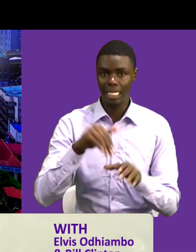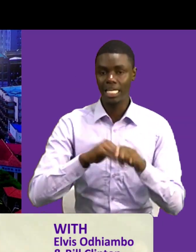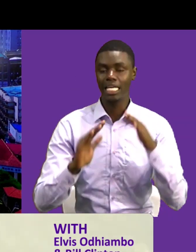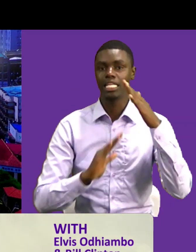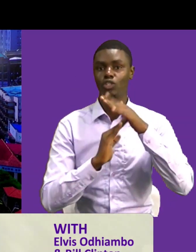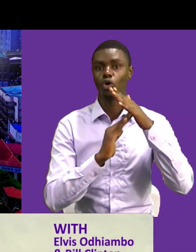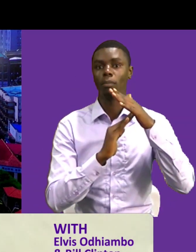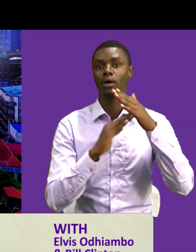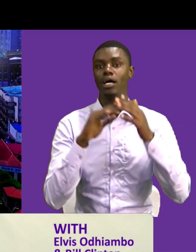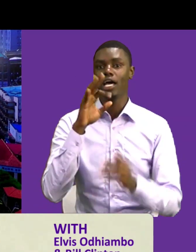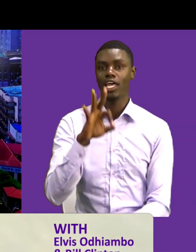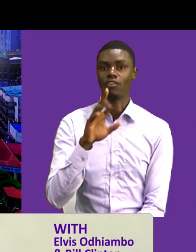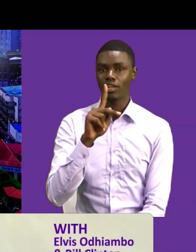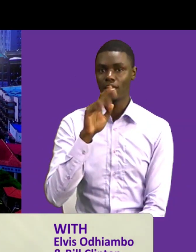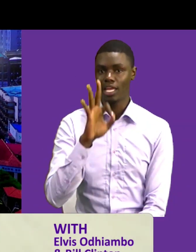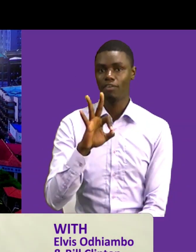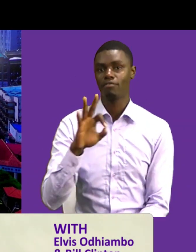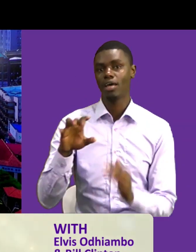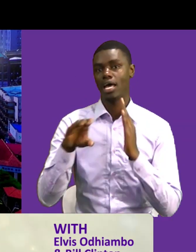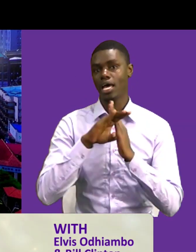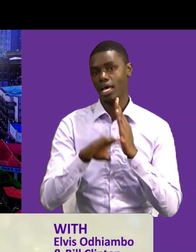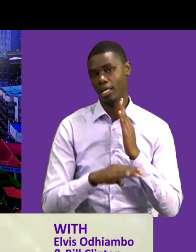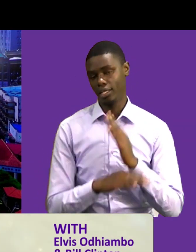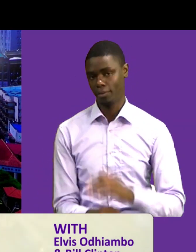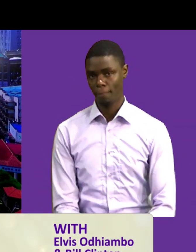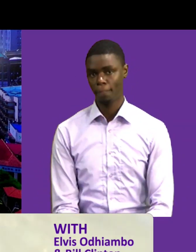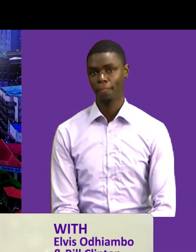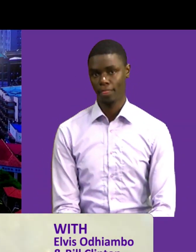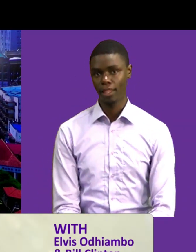top tier of the FKF Premier League.